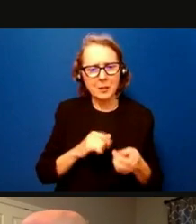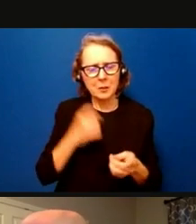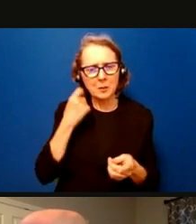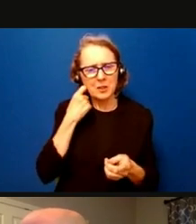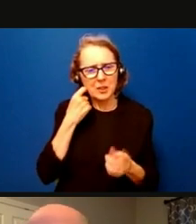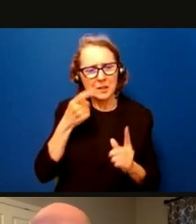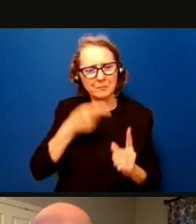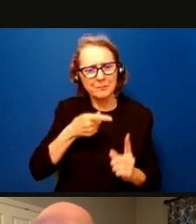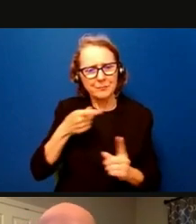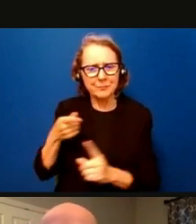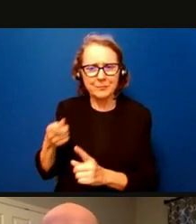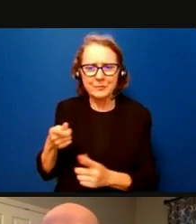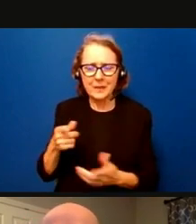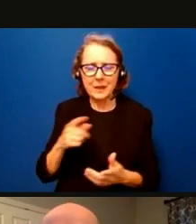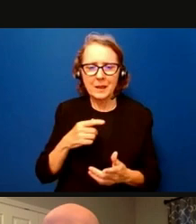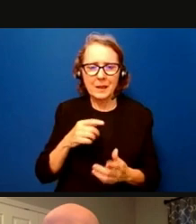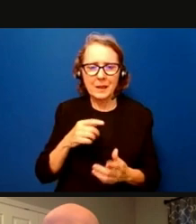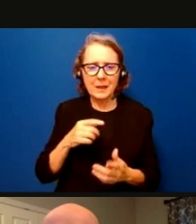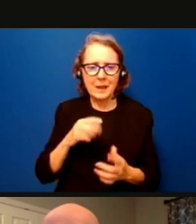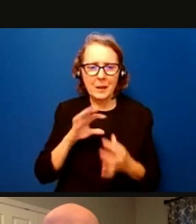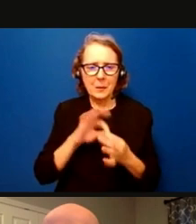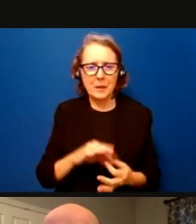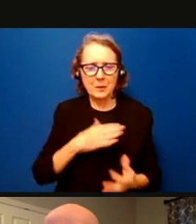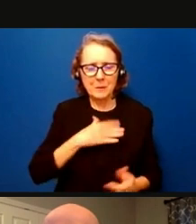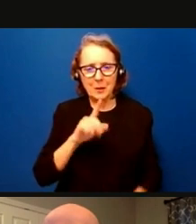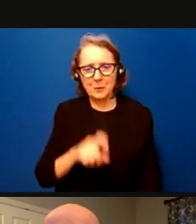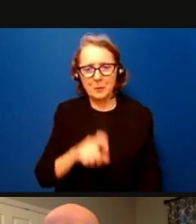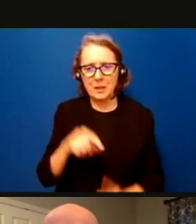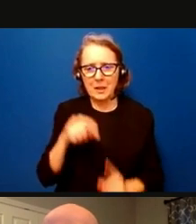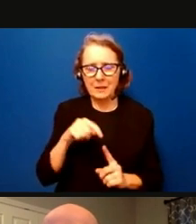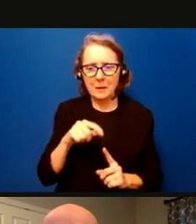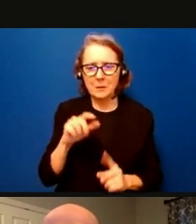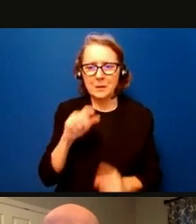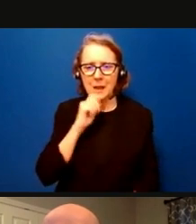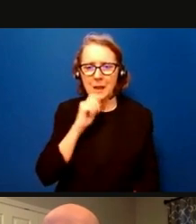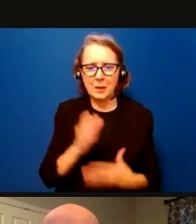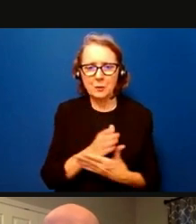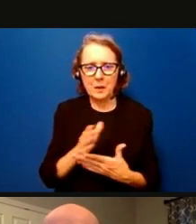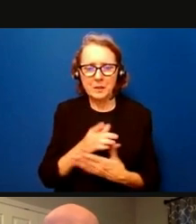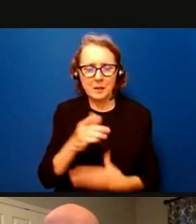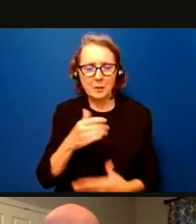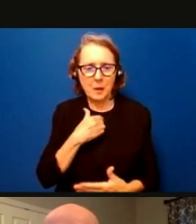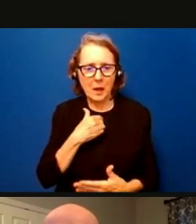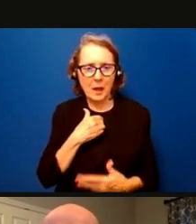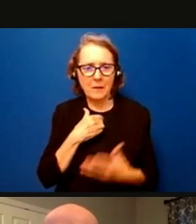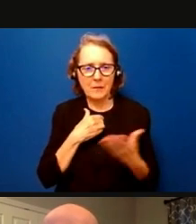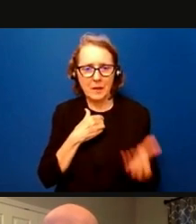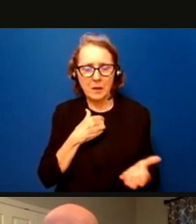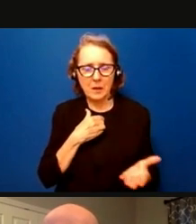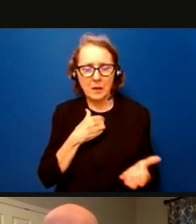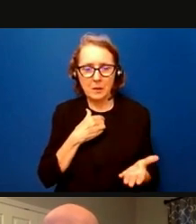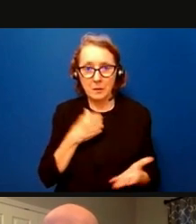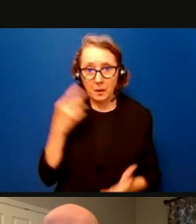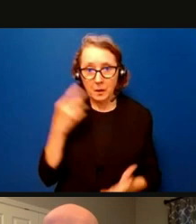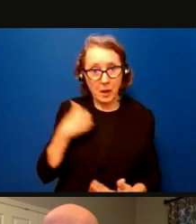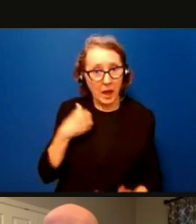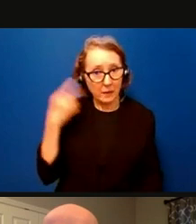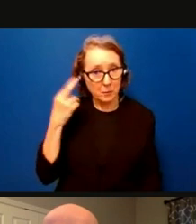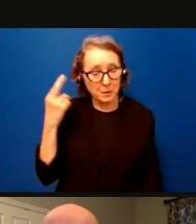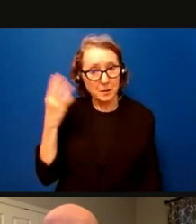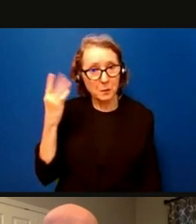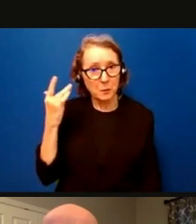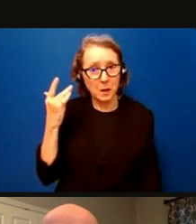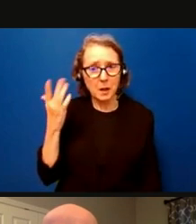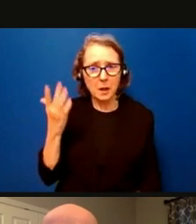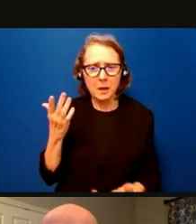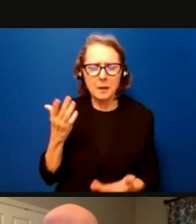point, the question that I had. And that was the age range that you have on this. Is there a reason why,